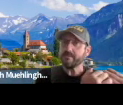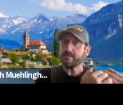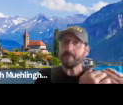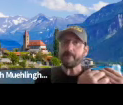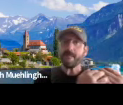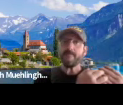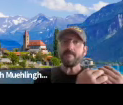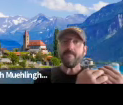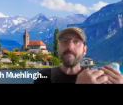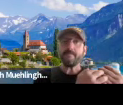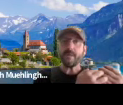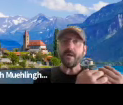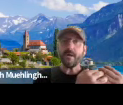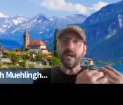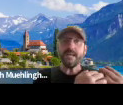described.